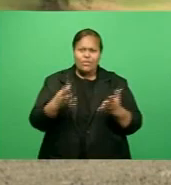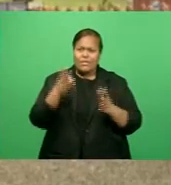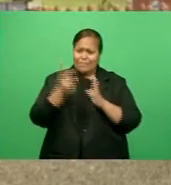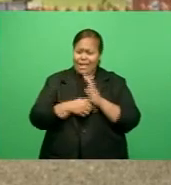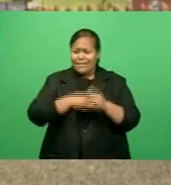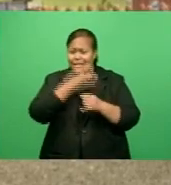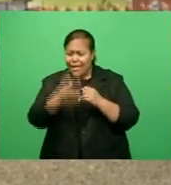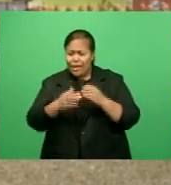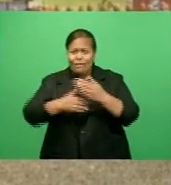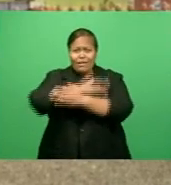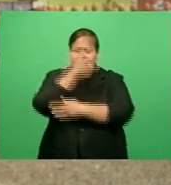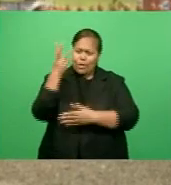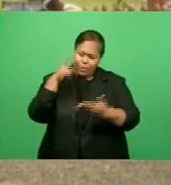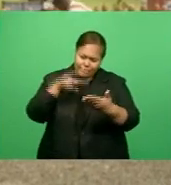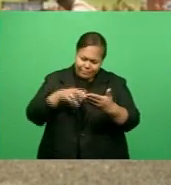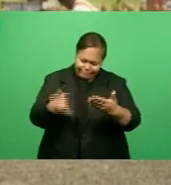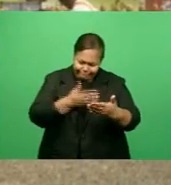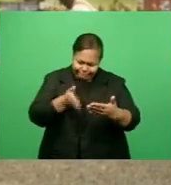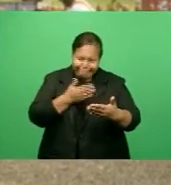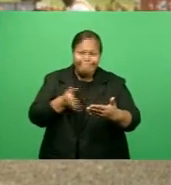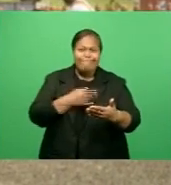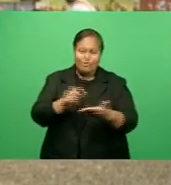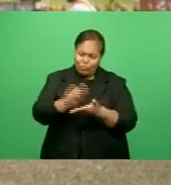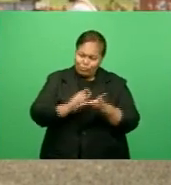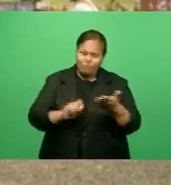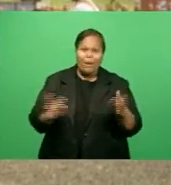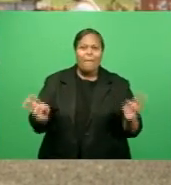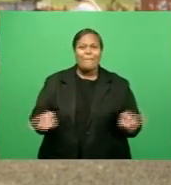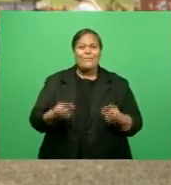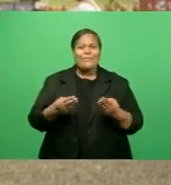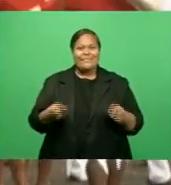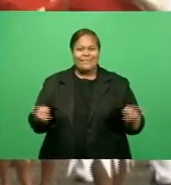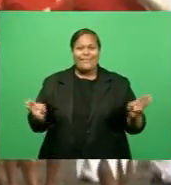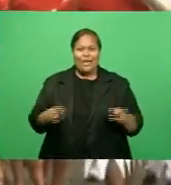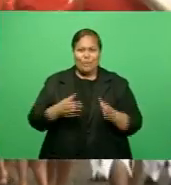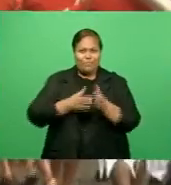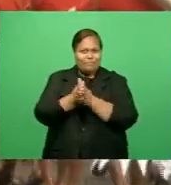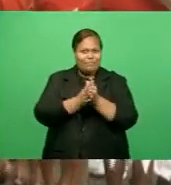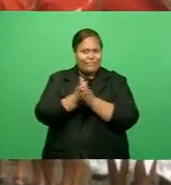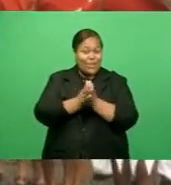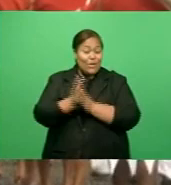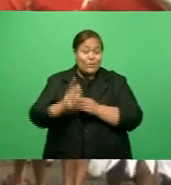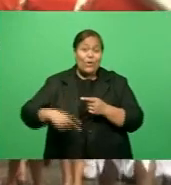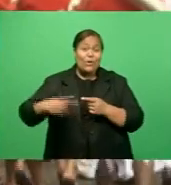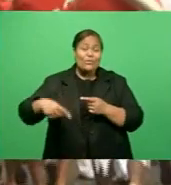music. But they were so determined to continue